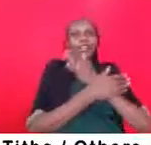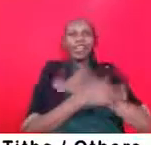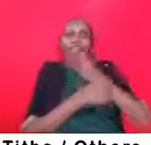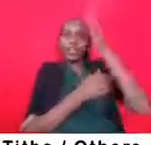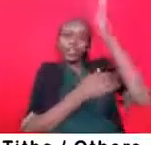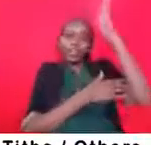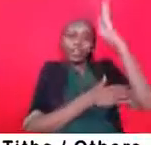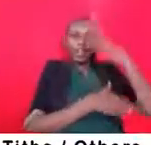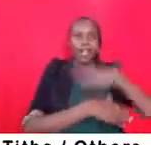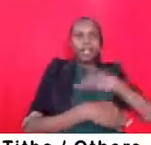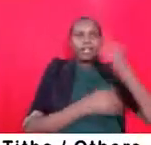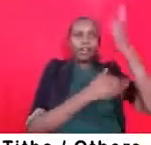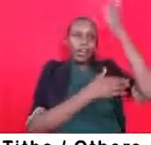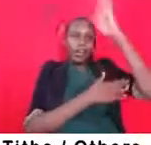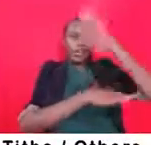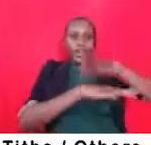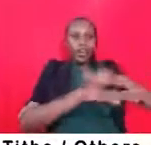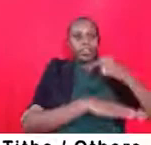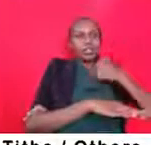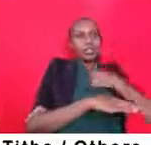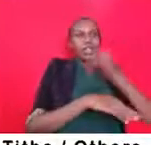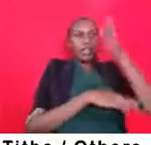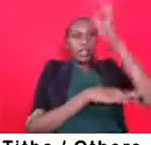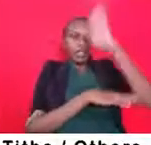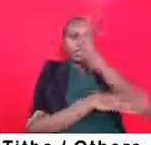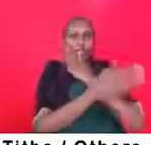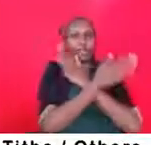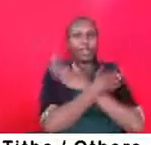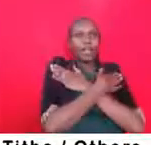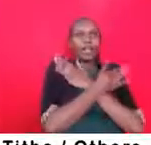friend of God. He calls me friend.